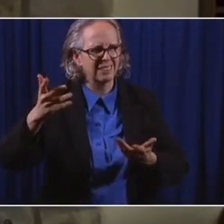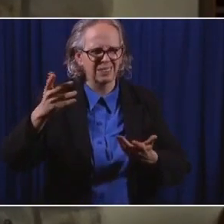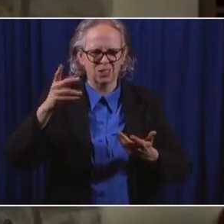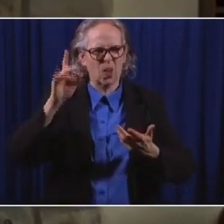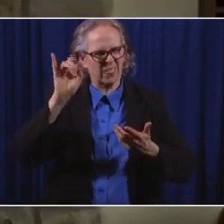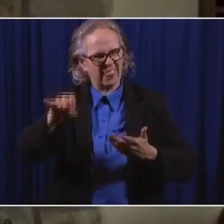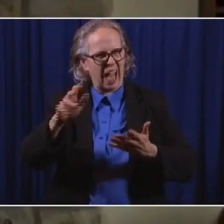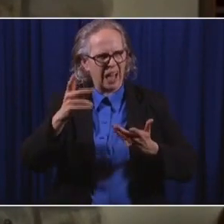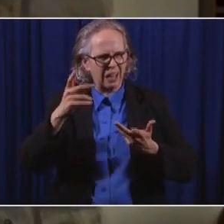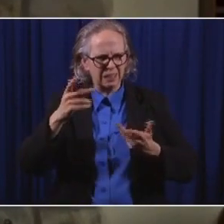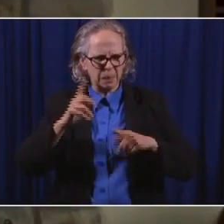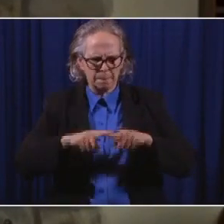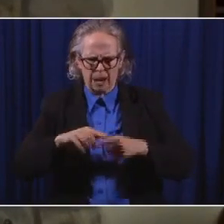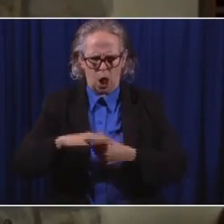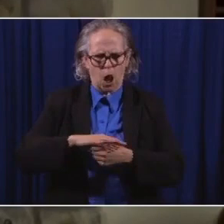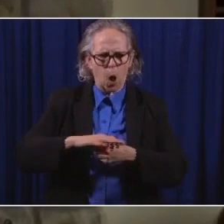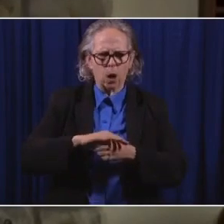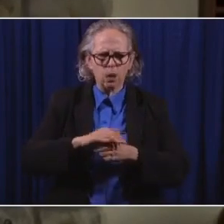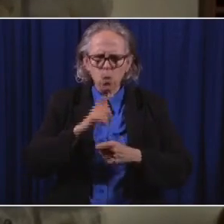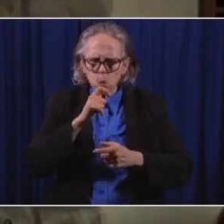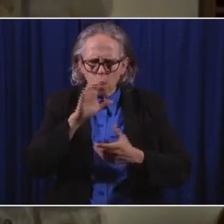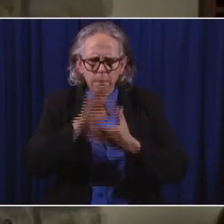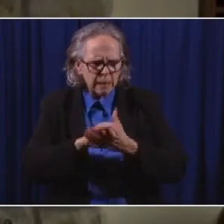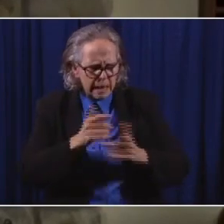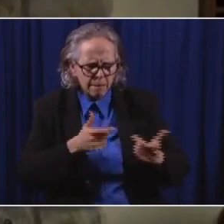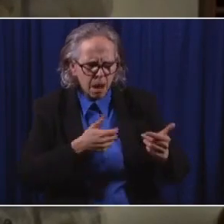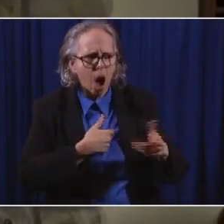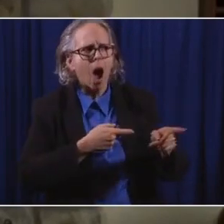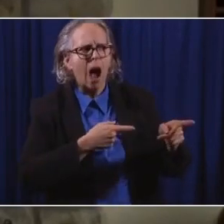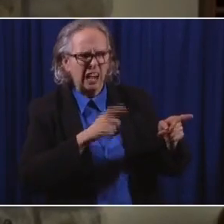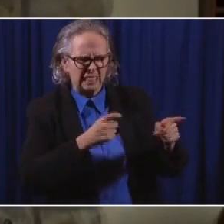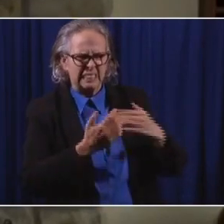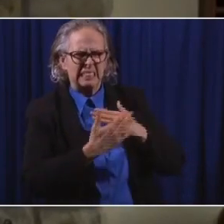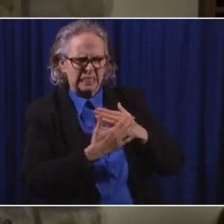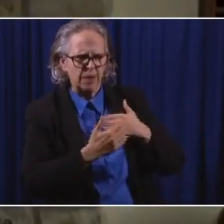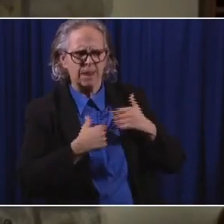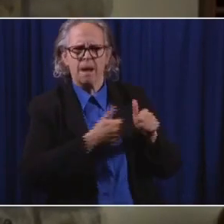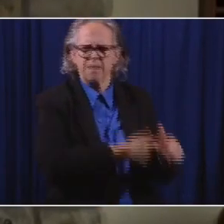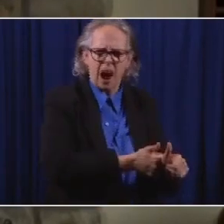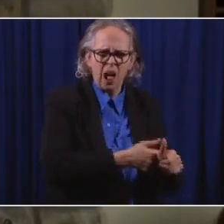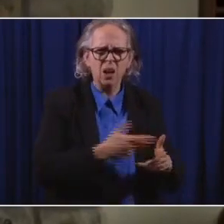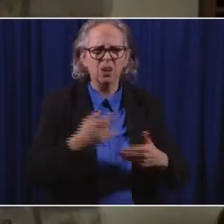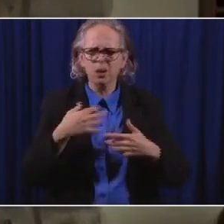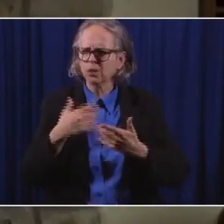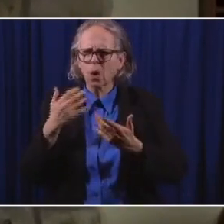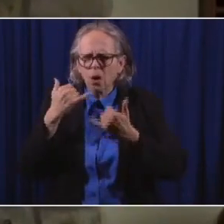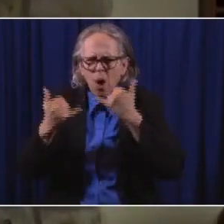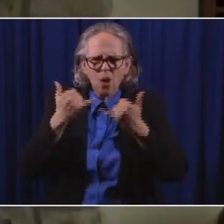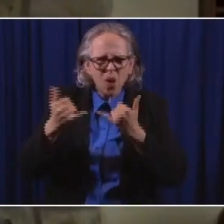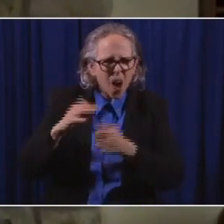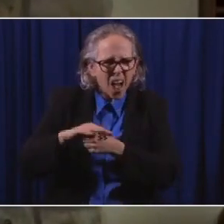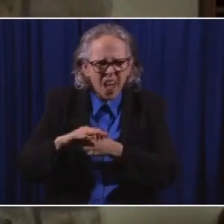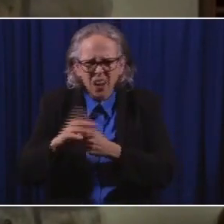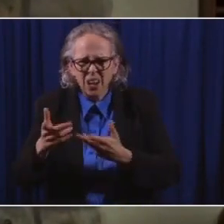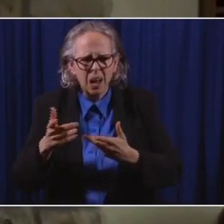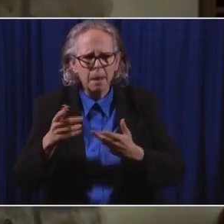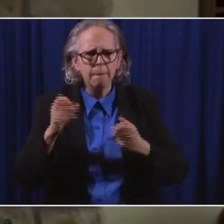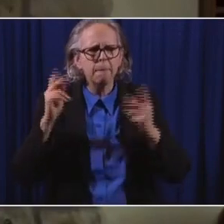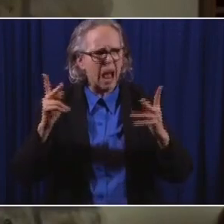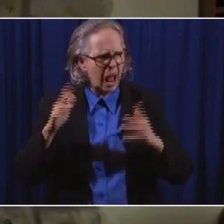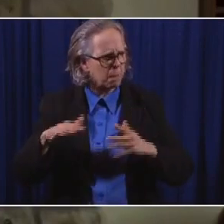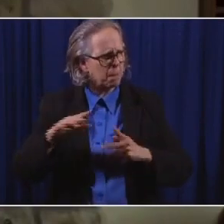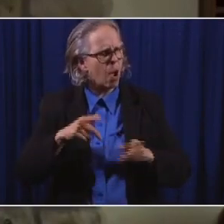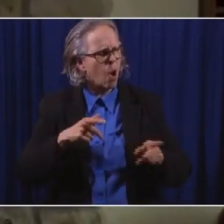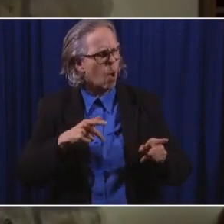far into these calls, but, you know, a lot of communities are doing a good job. We try, if that community has a